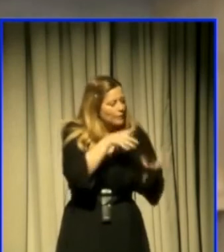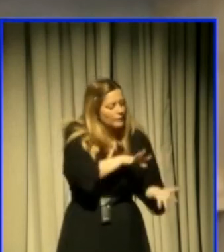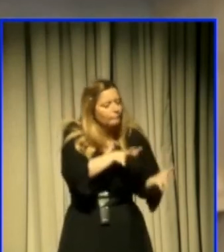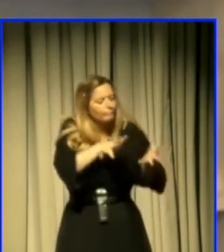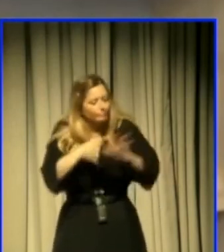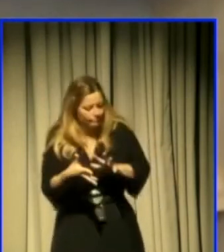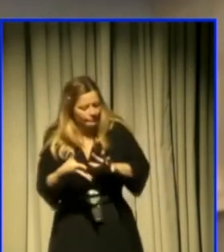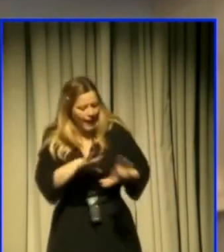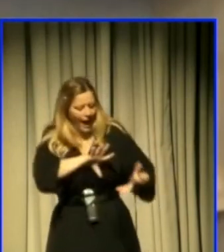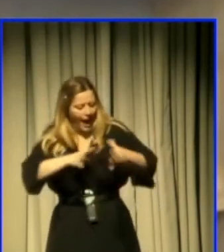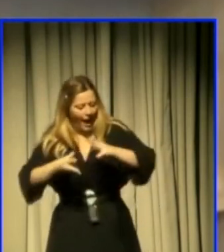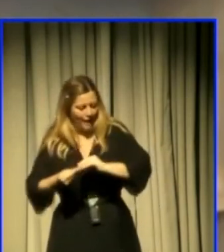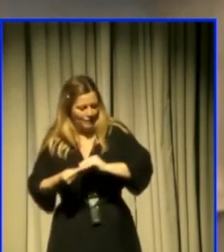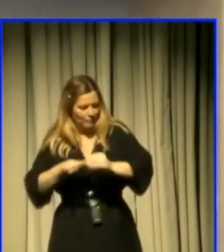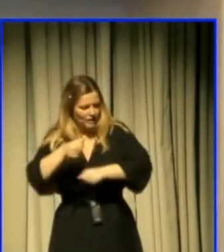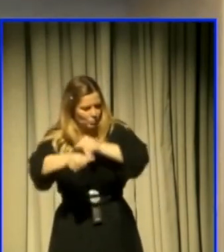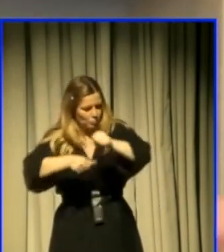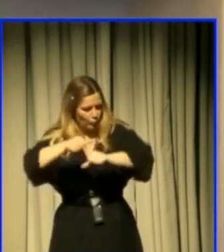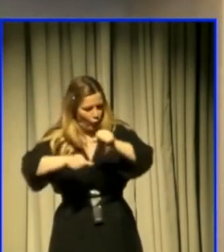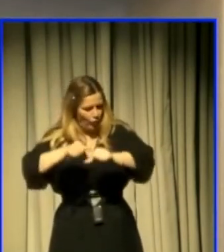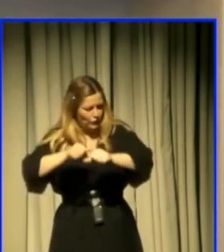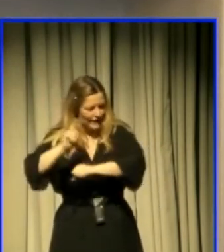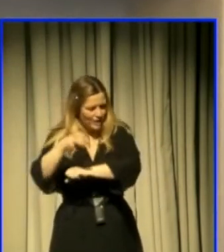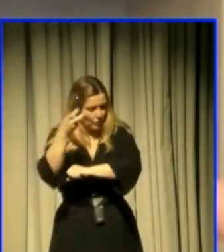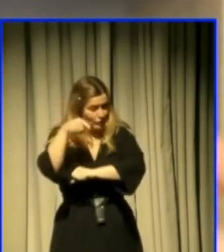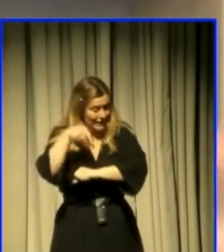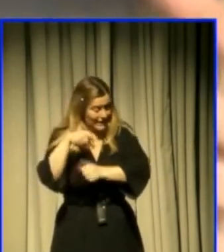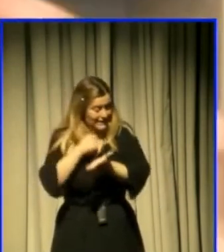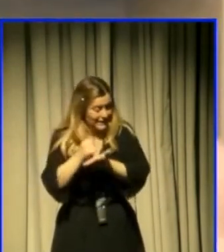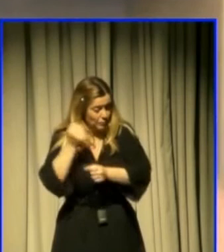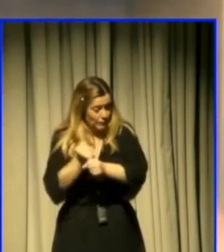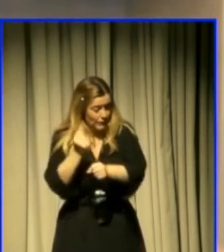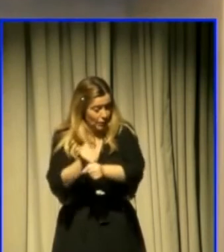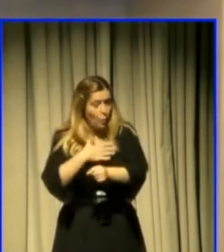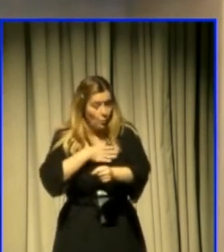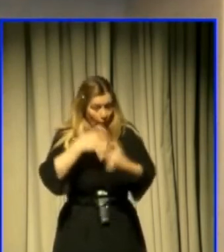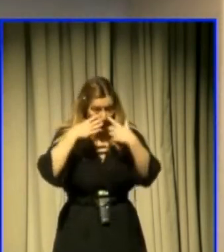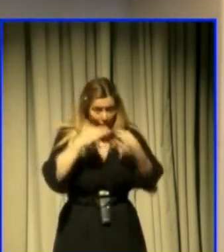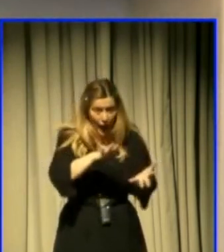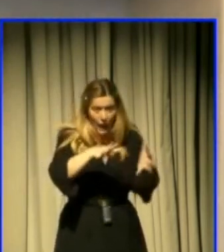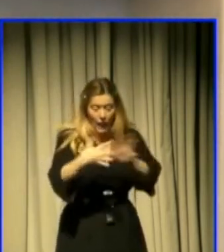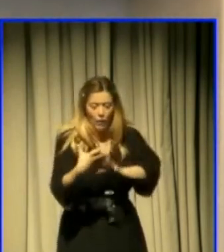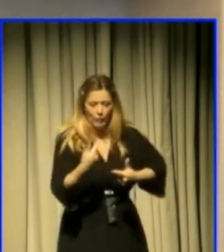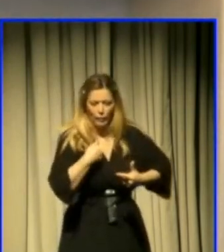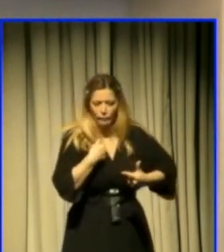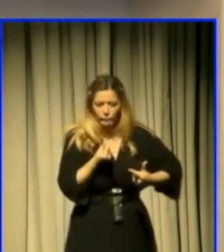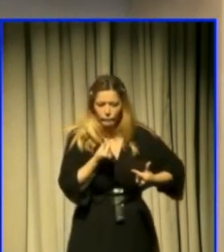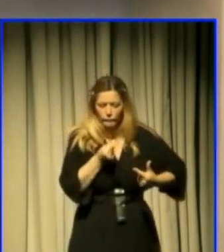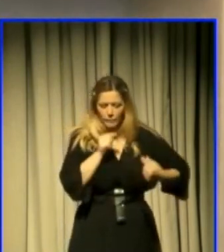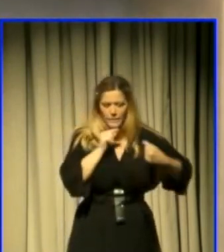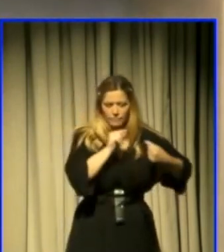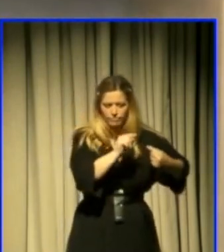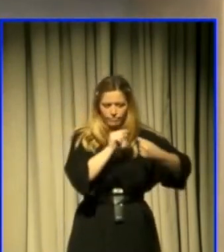more applicable when you use your trend insights into an innovation process. So some of the other speakers were